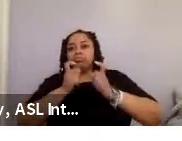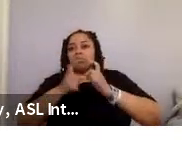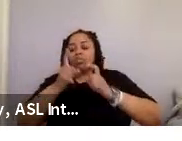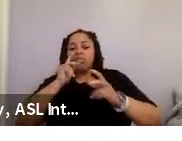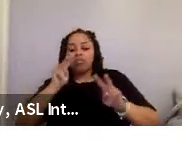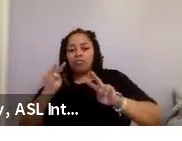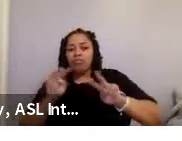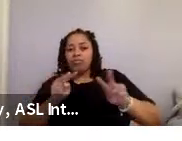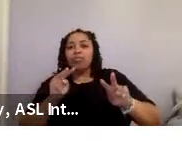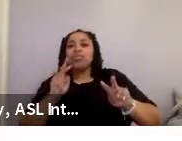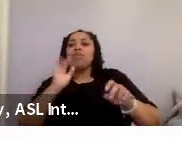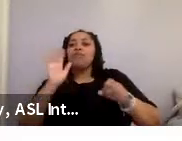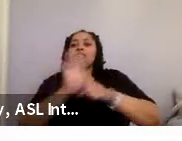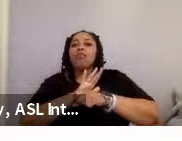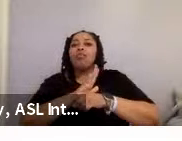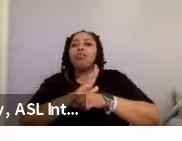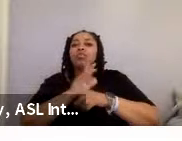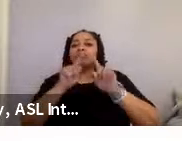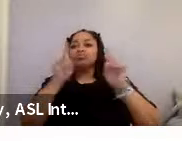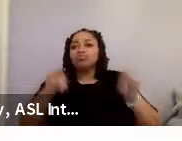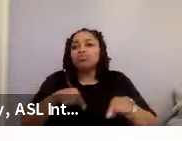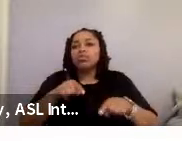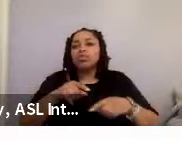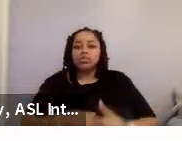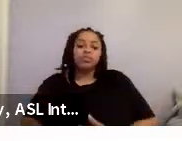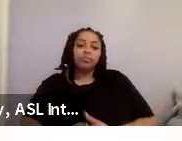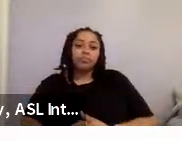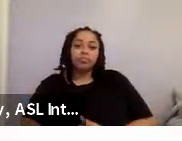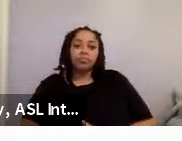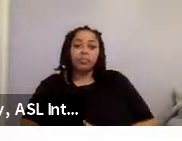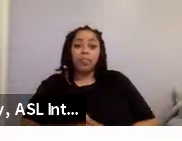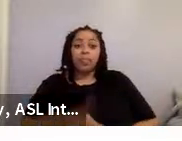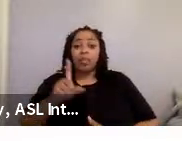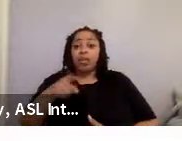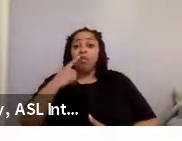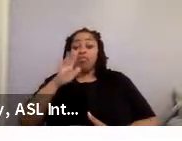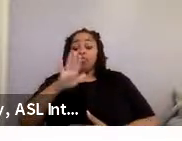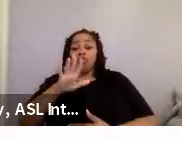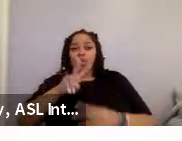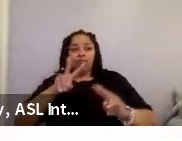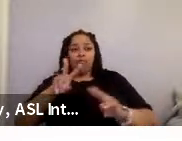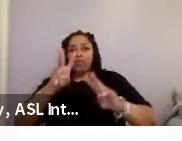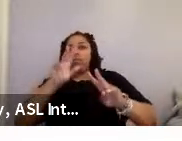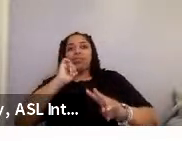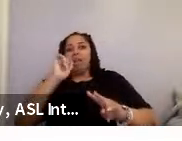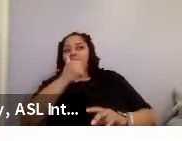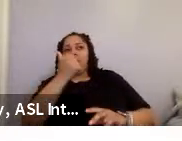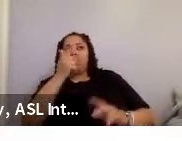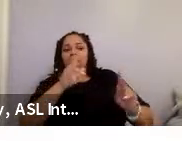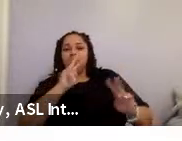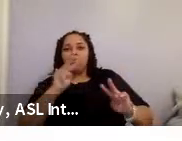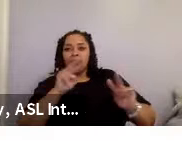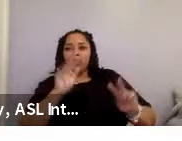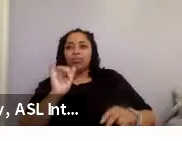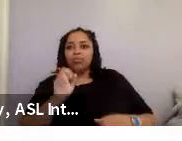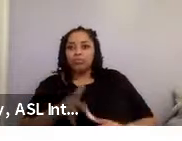view, full screen view and viewing area. That only affects your view, not the view of others.